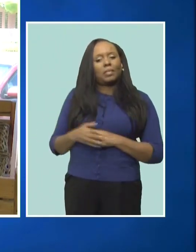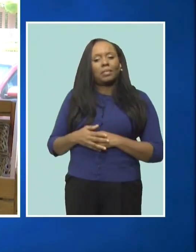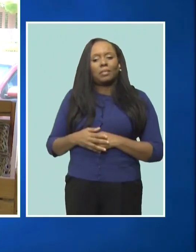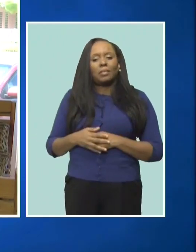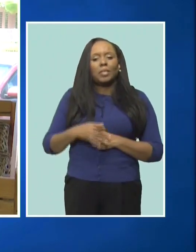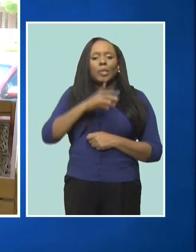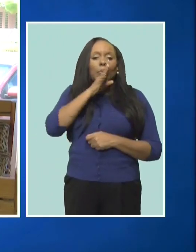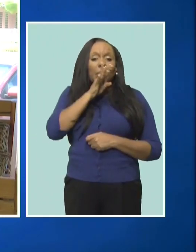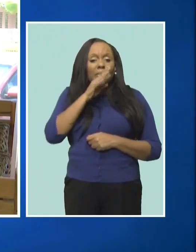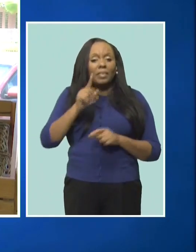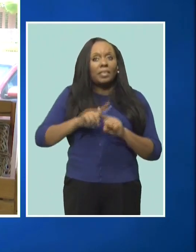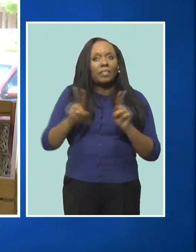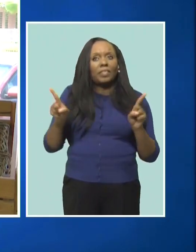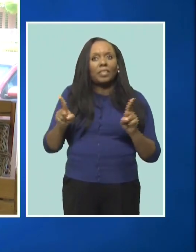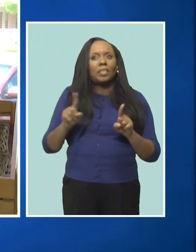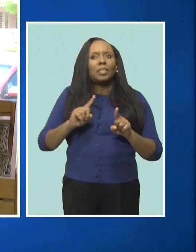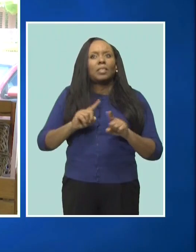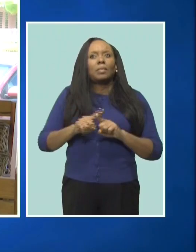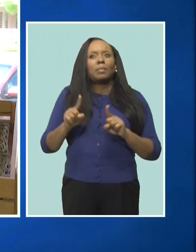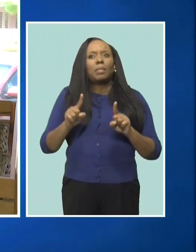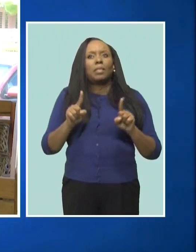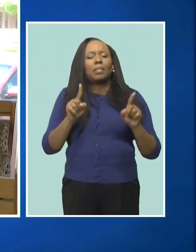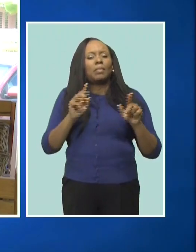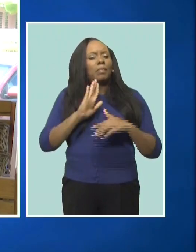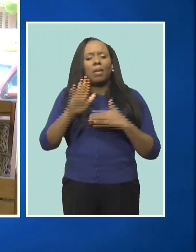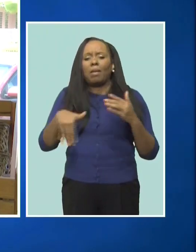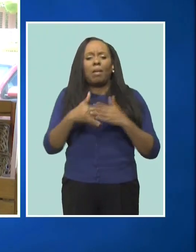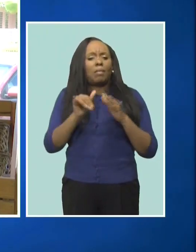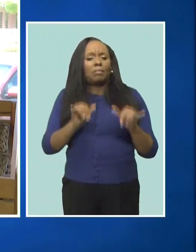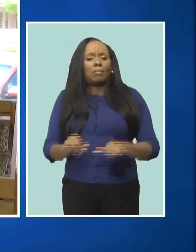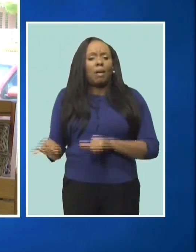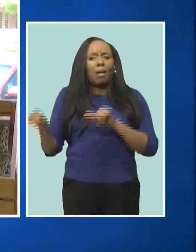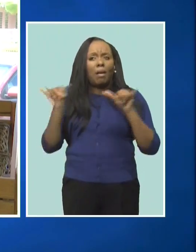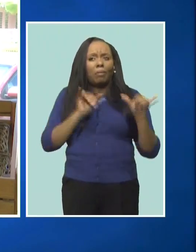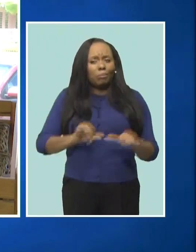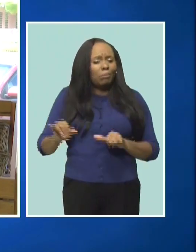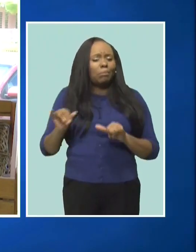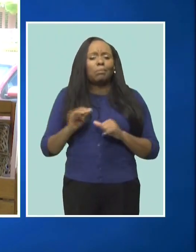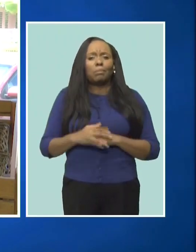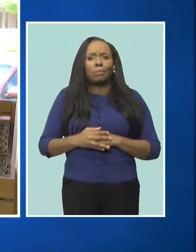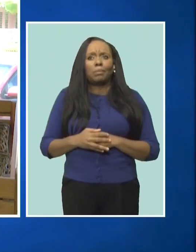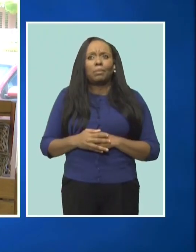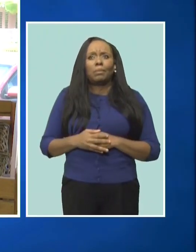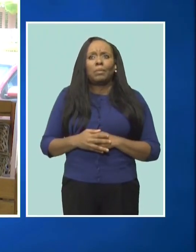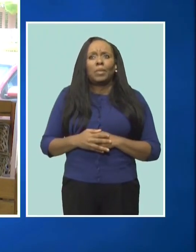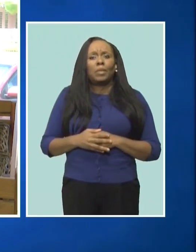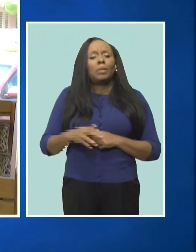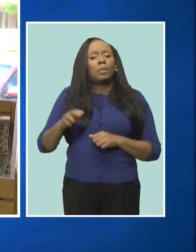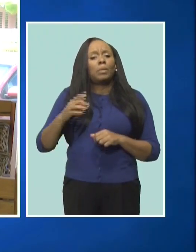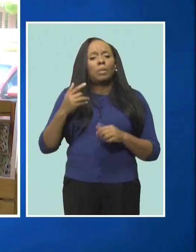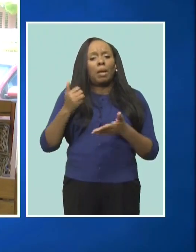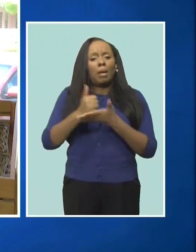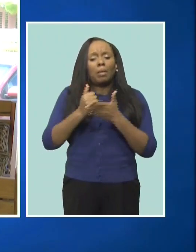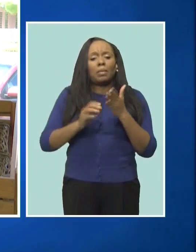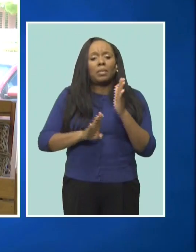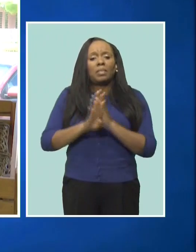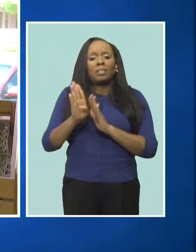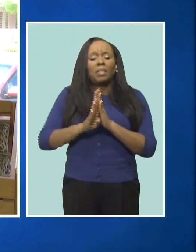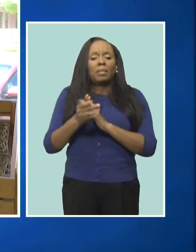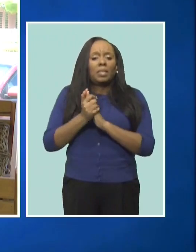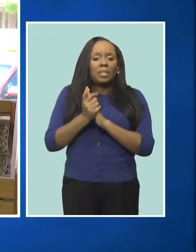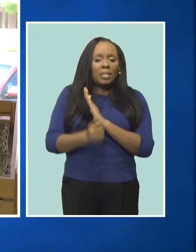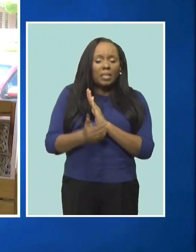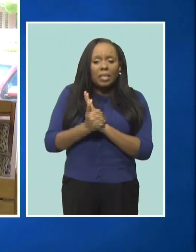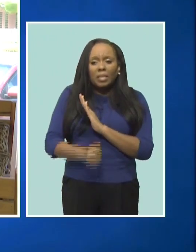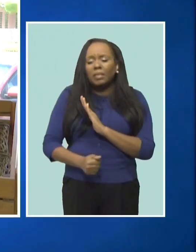actually we're all the same really. We just look a bit different and act a bit different sometimes, but we are developing skills, and to see that in a commercial